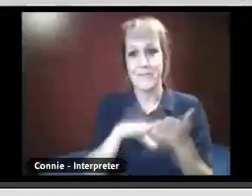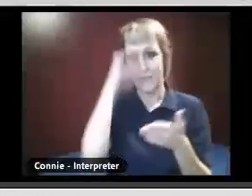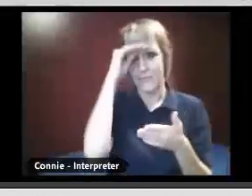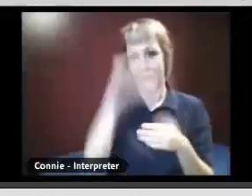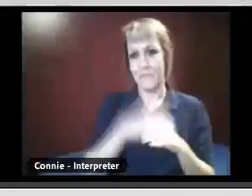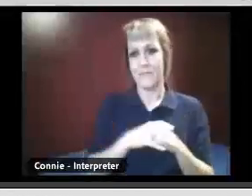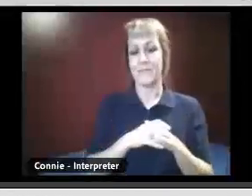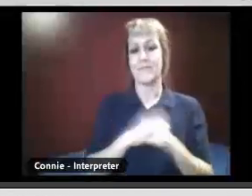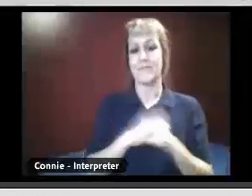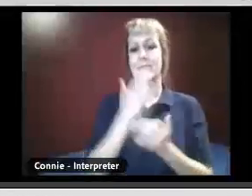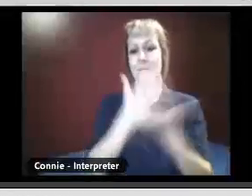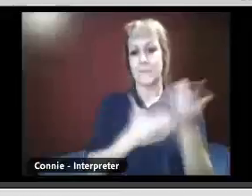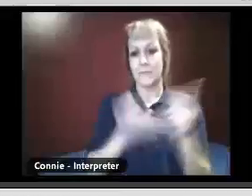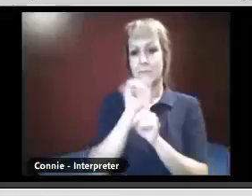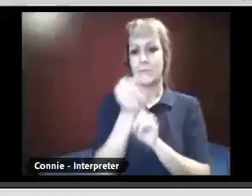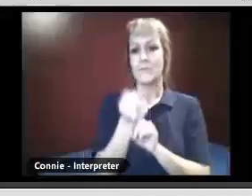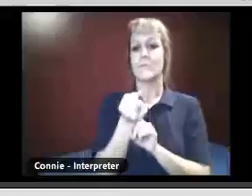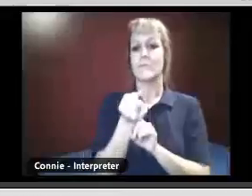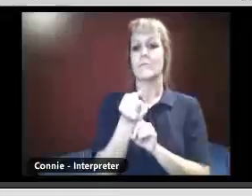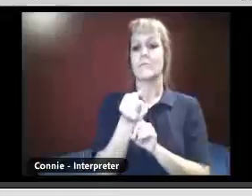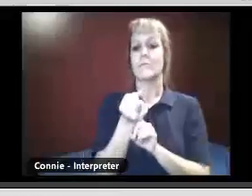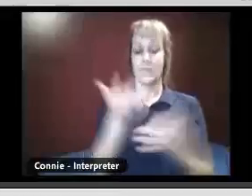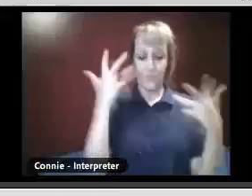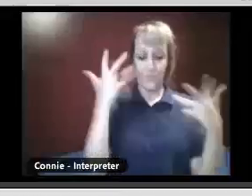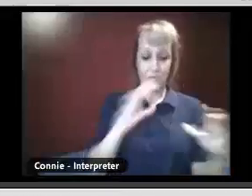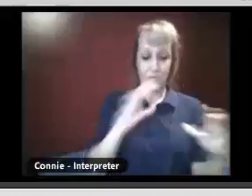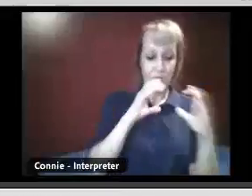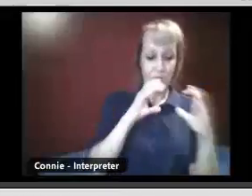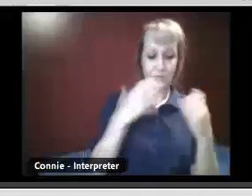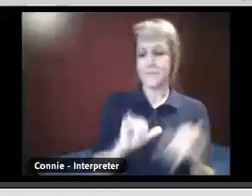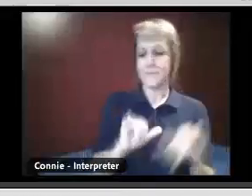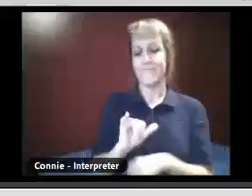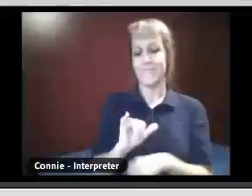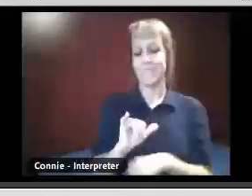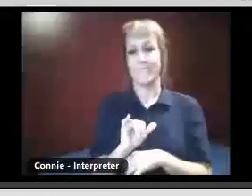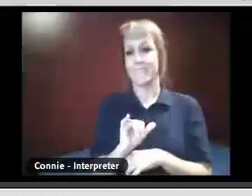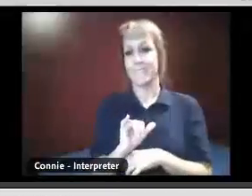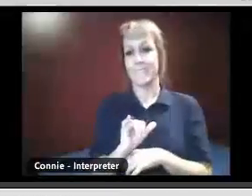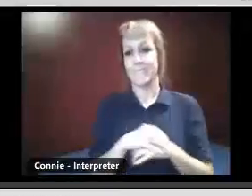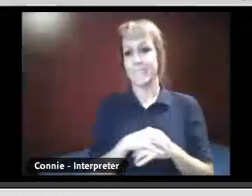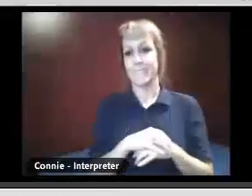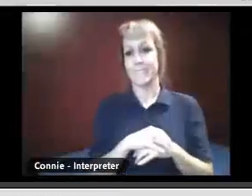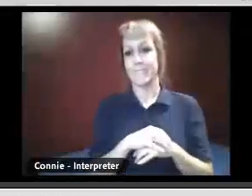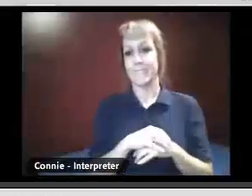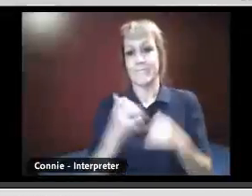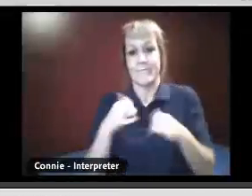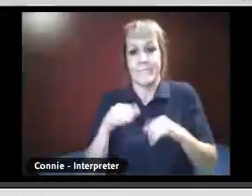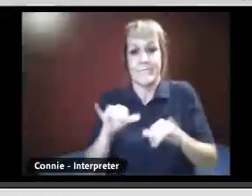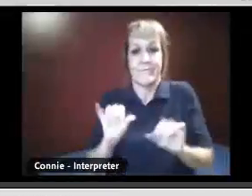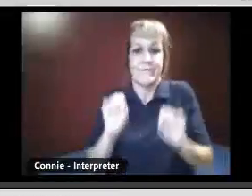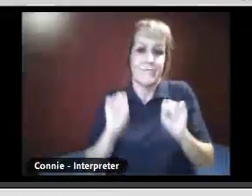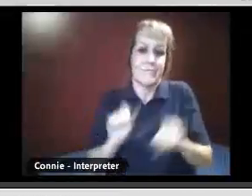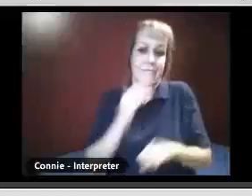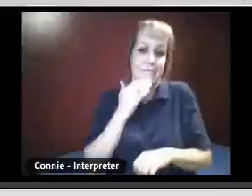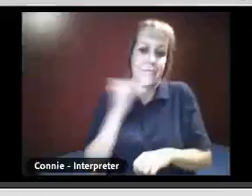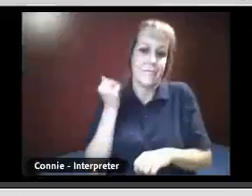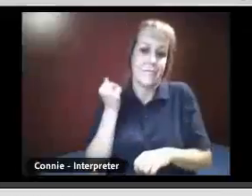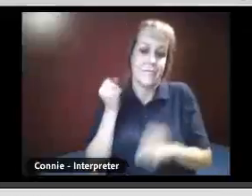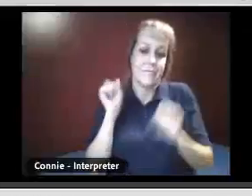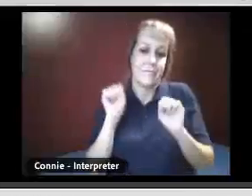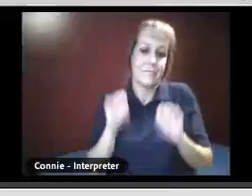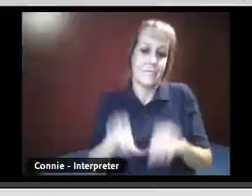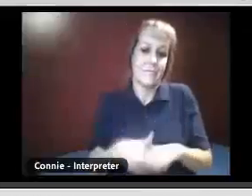there are some situations that even at the end of the conversations, we may shake our head and say, still could have done a little bit better with that.